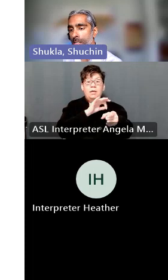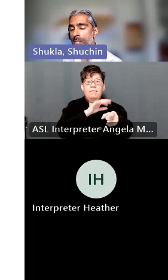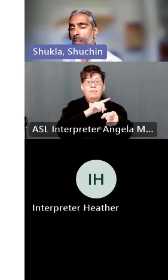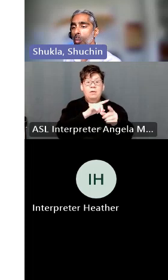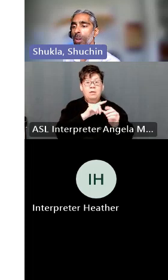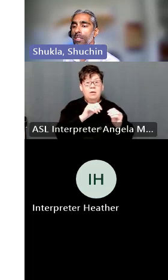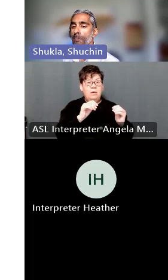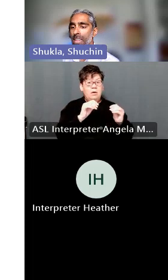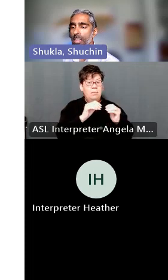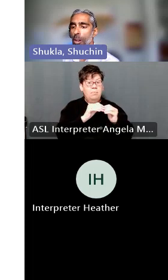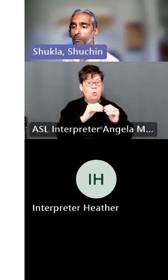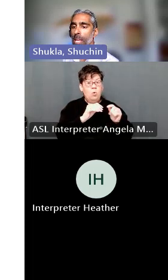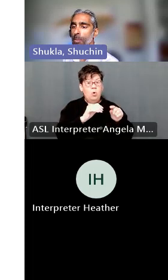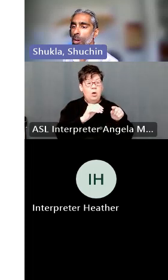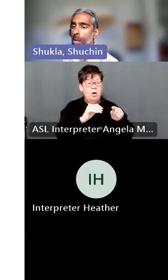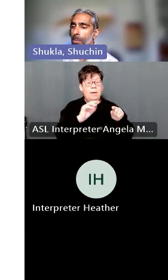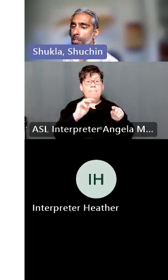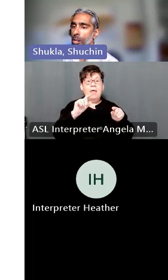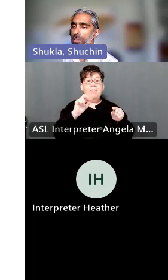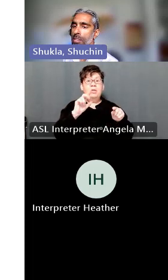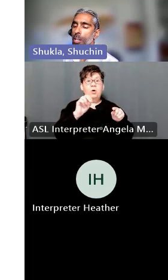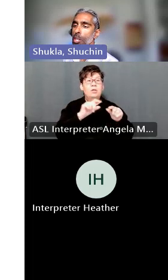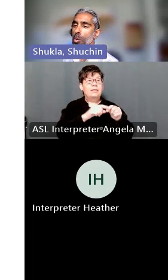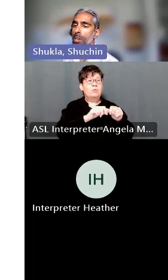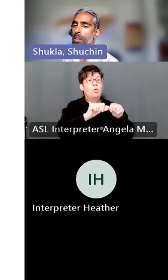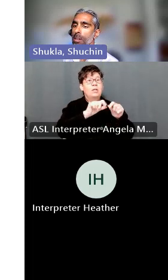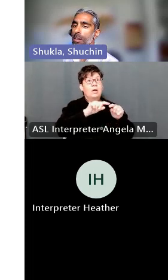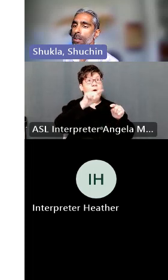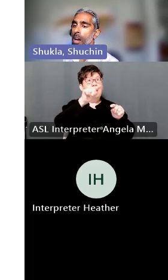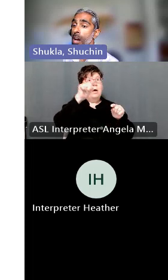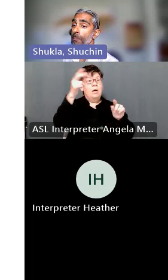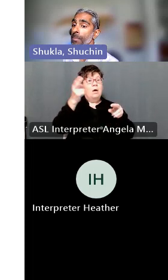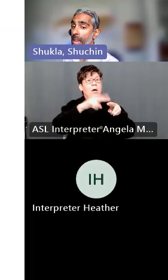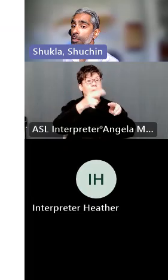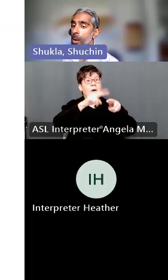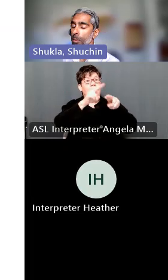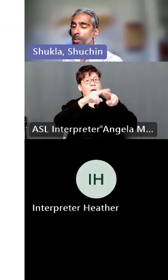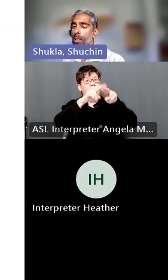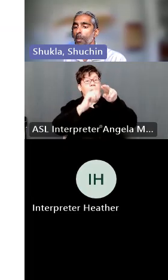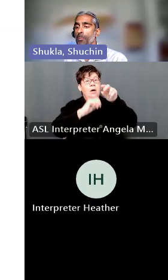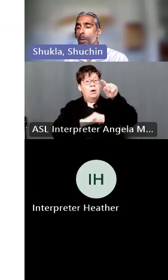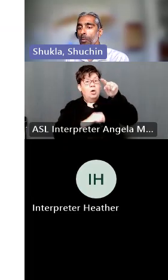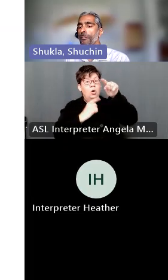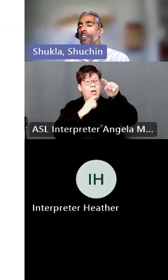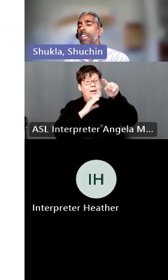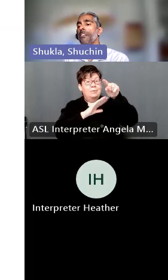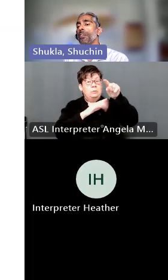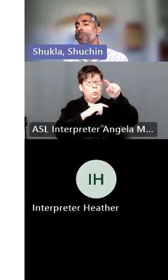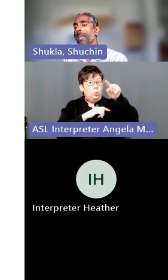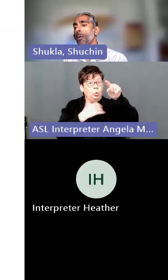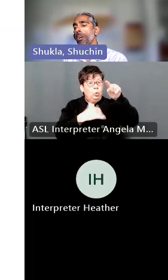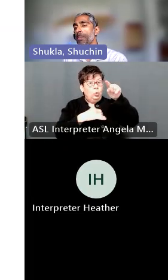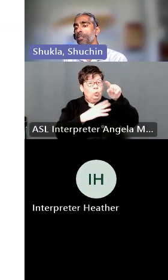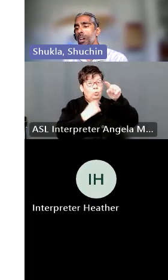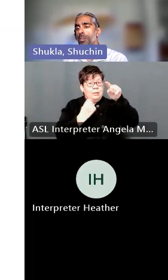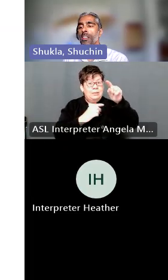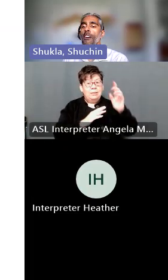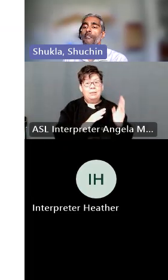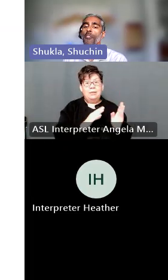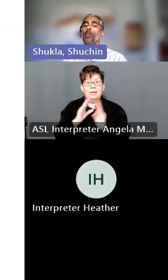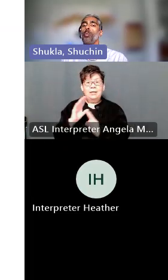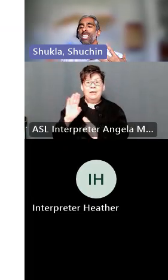the dose with methadone, if you kept on going up on the dose, you would get in trouble. But with buprenorphine, even if you keep going